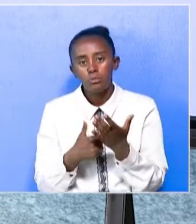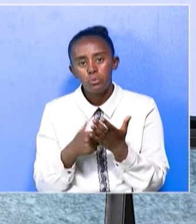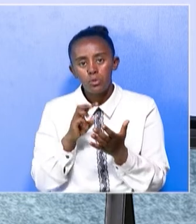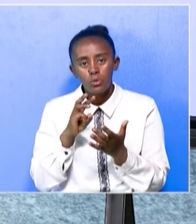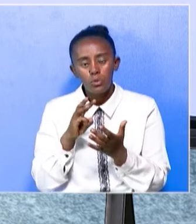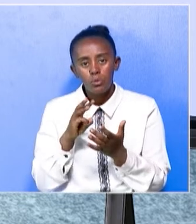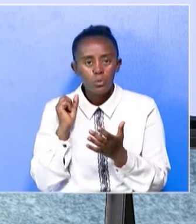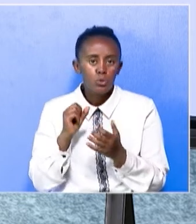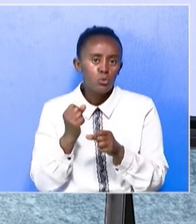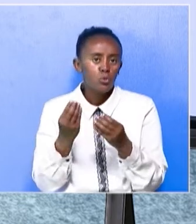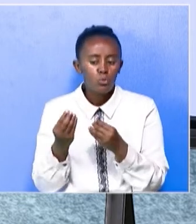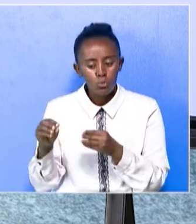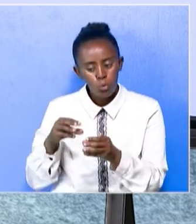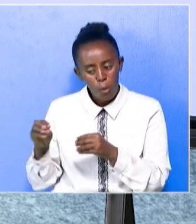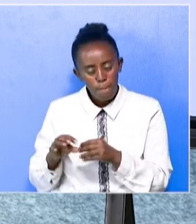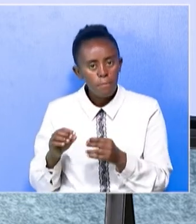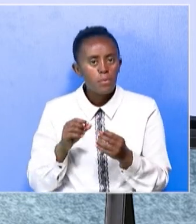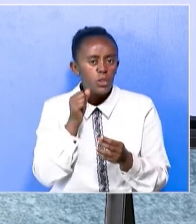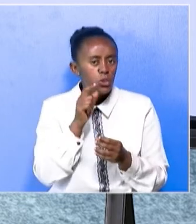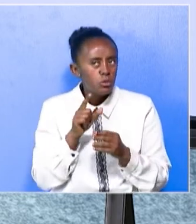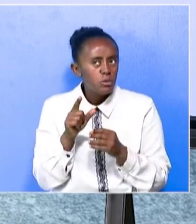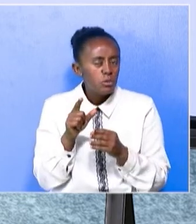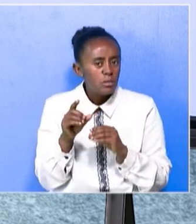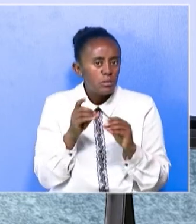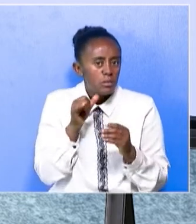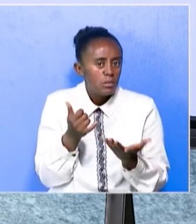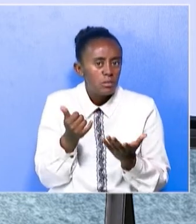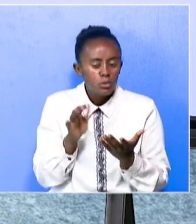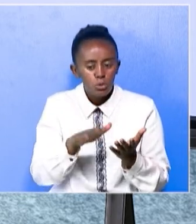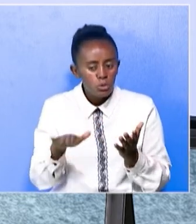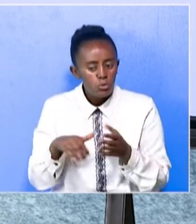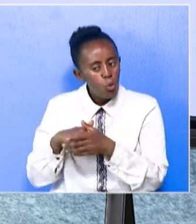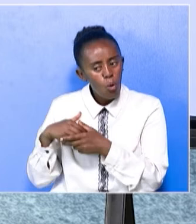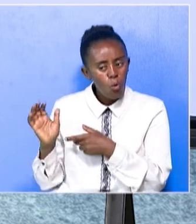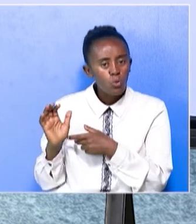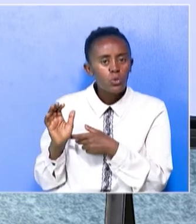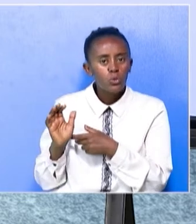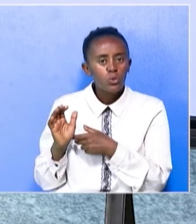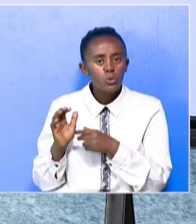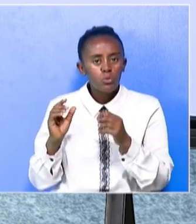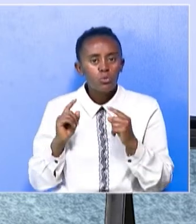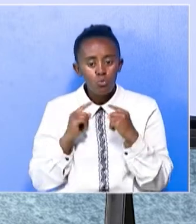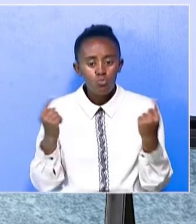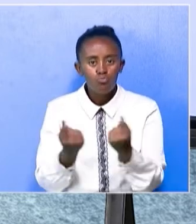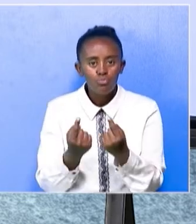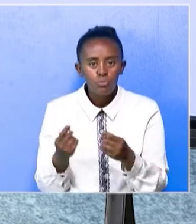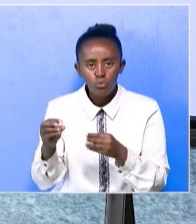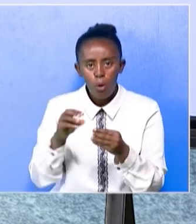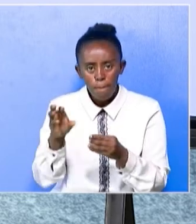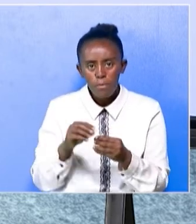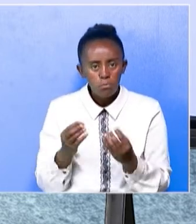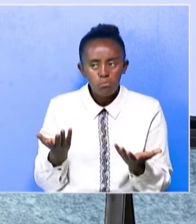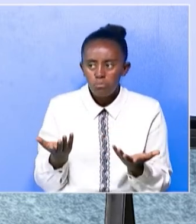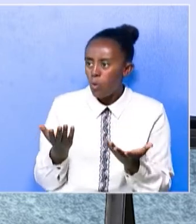She didn't see. Yeah, she didn't recognize her child is outside the shopping room. Unfortunately, he